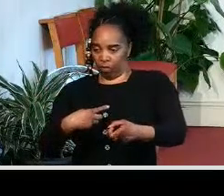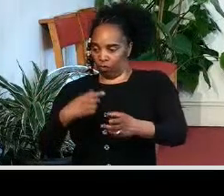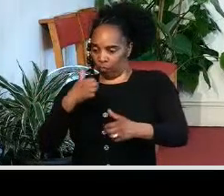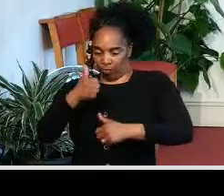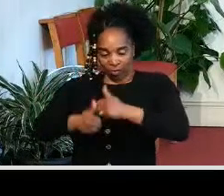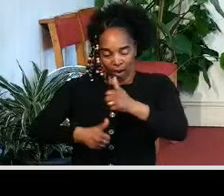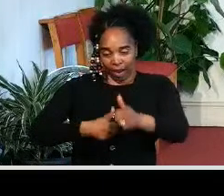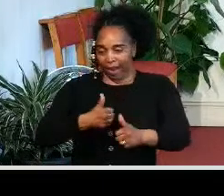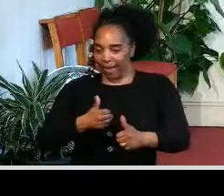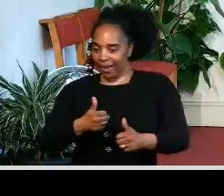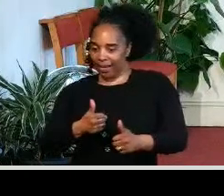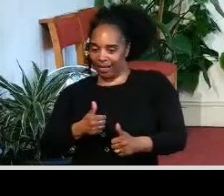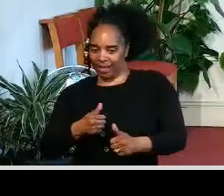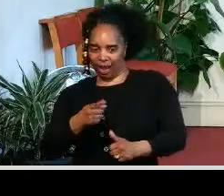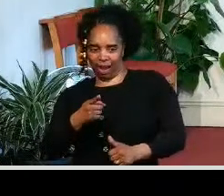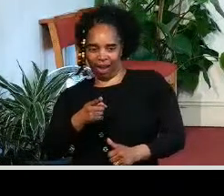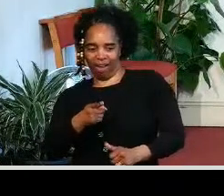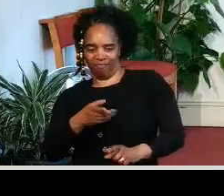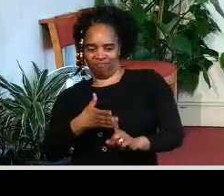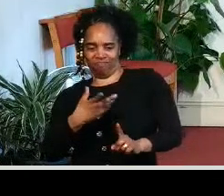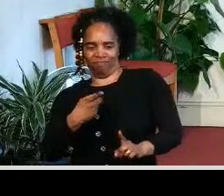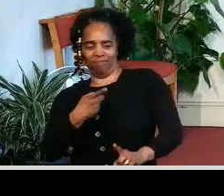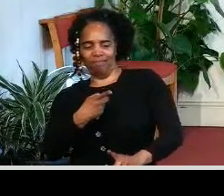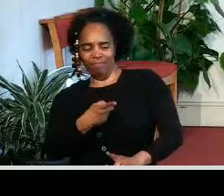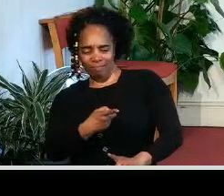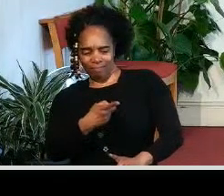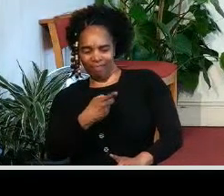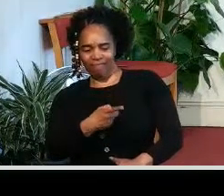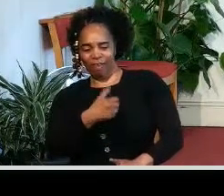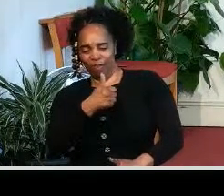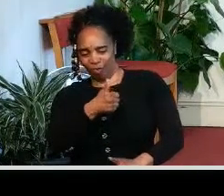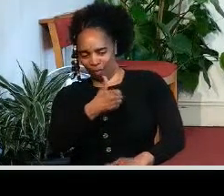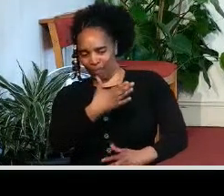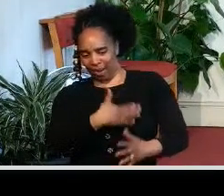praise when people recognize we've done something good. And so